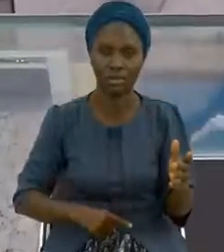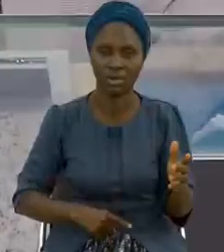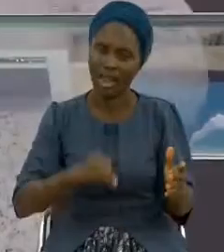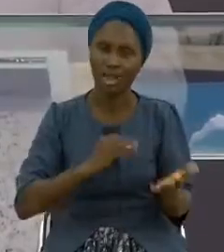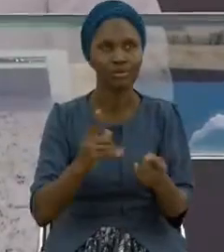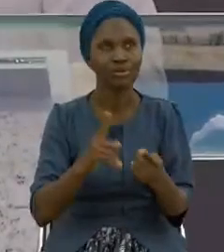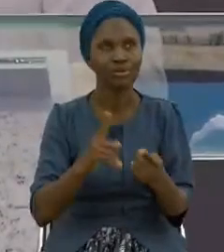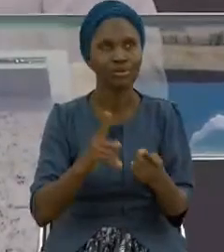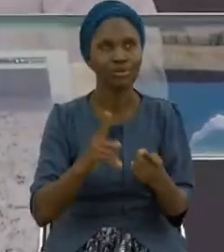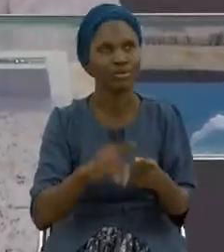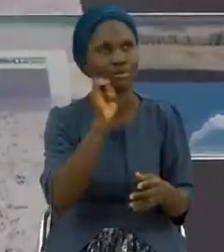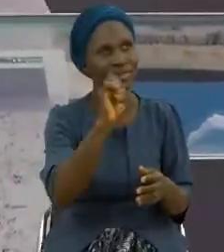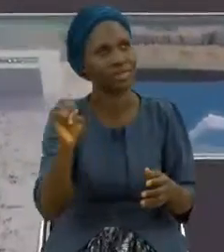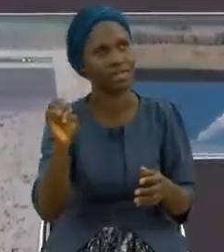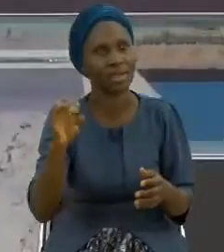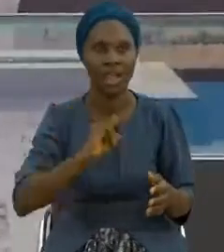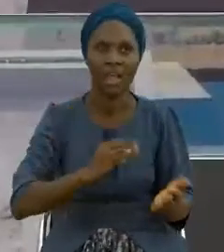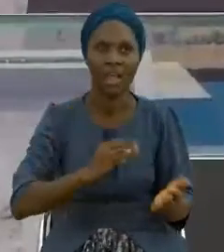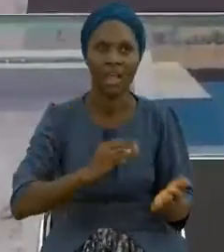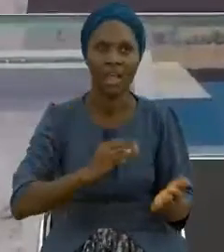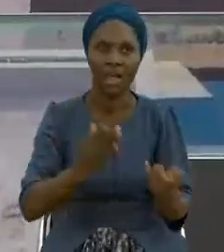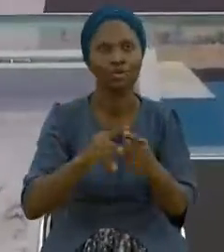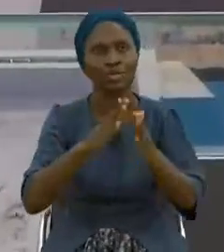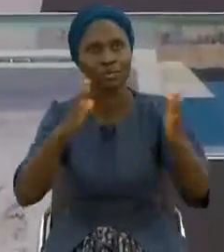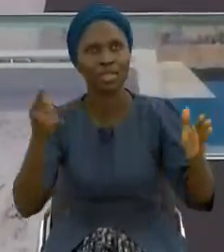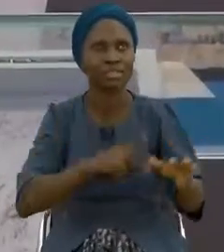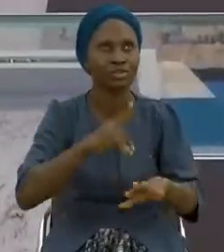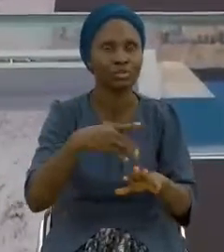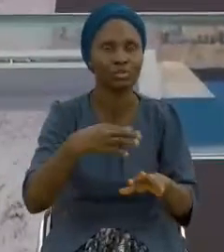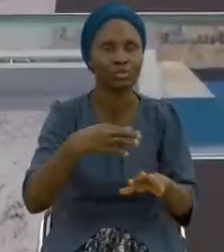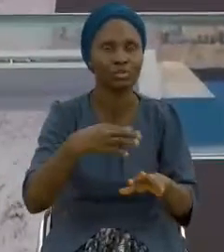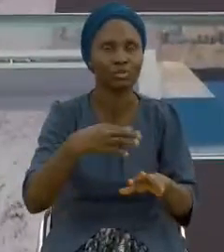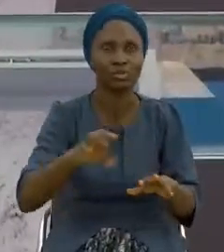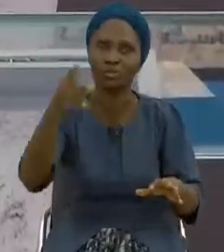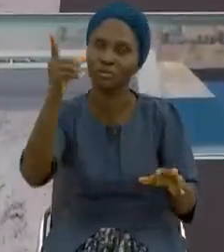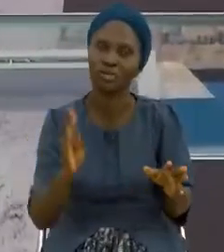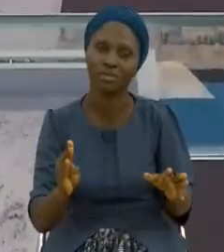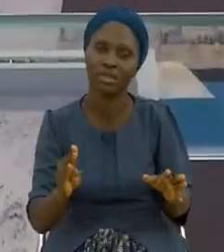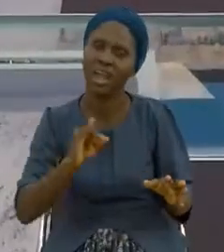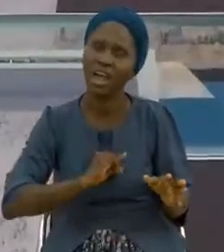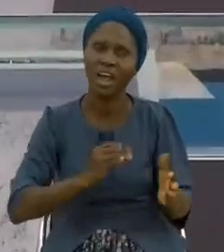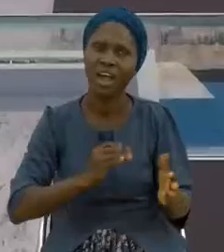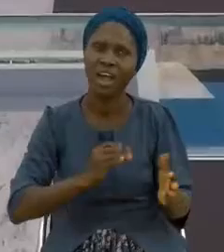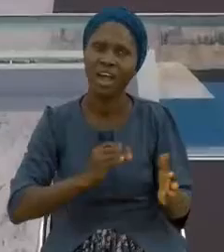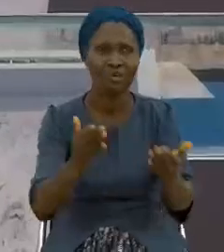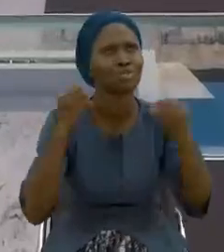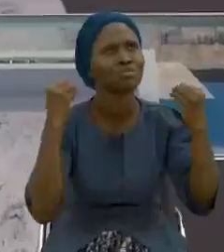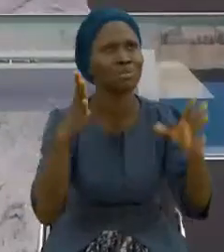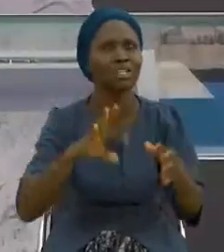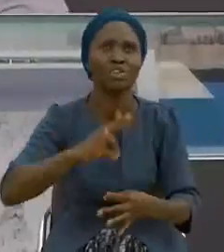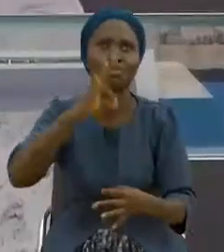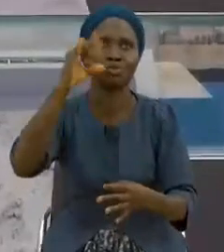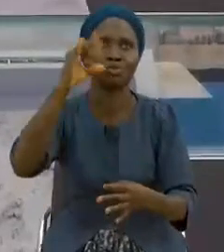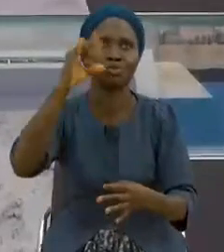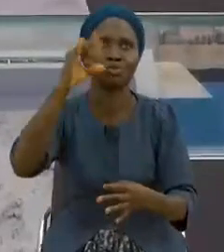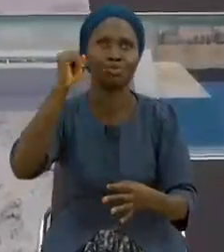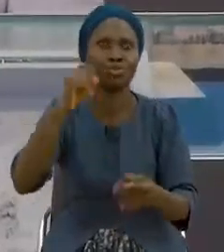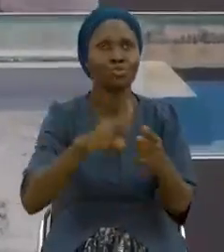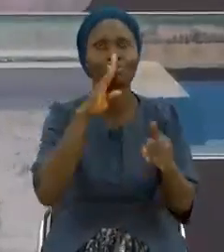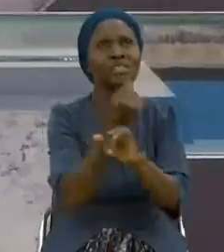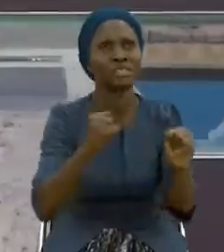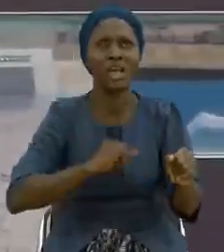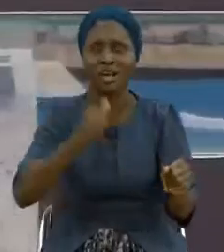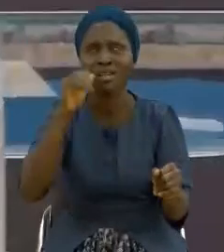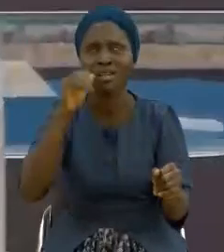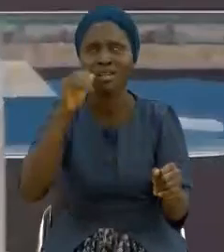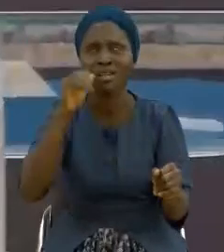the kingdom of God. I want many souls to be saved. I'm seeking great things for the Lord.